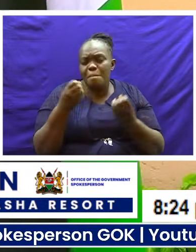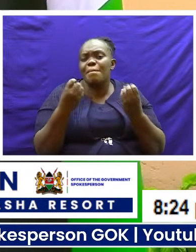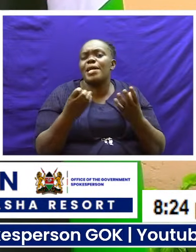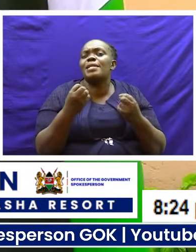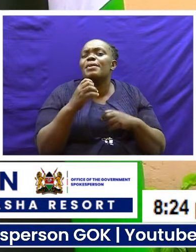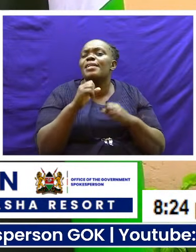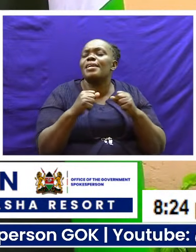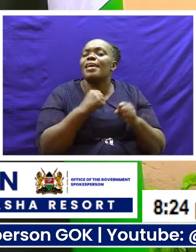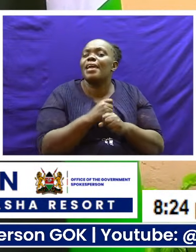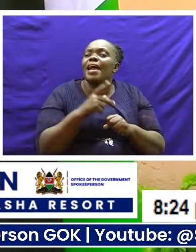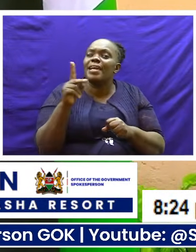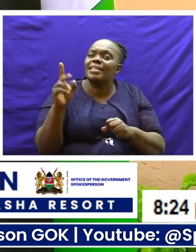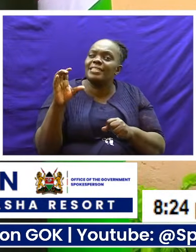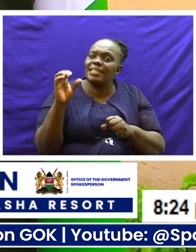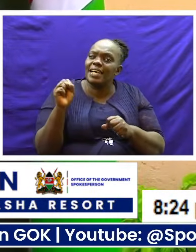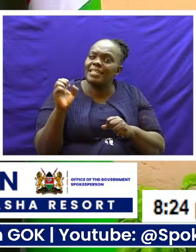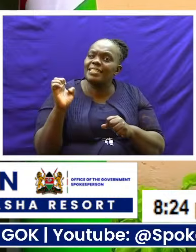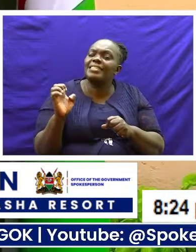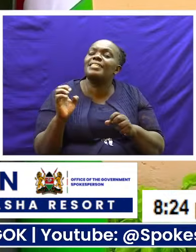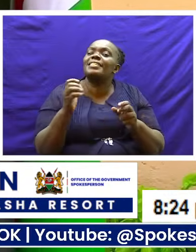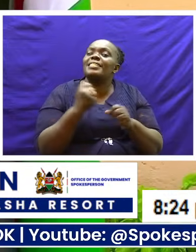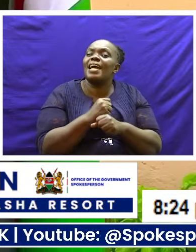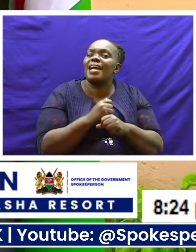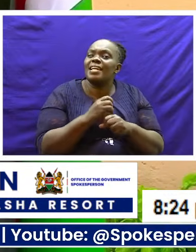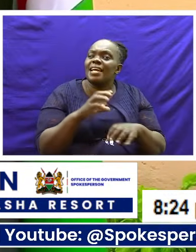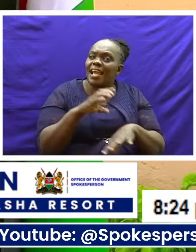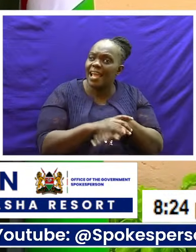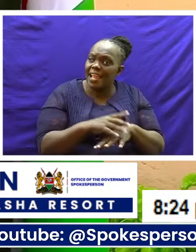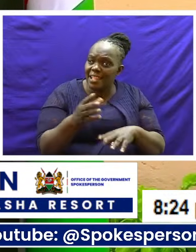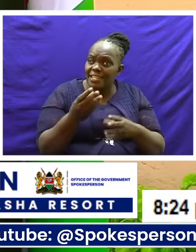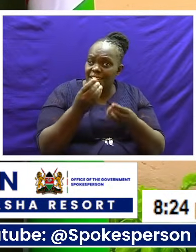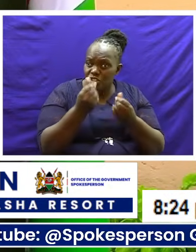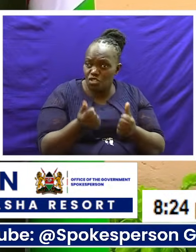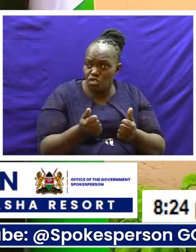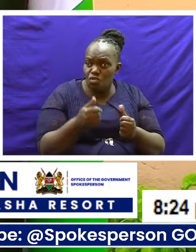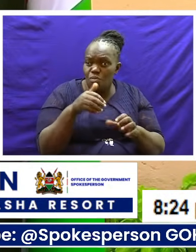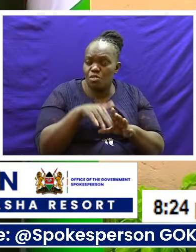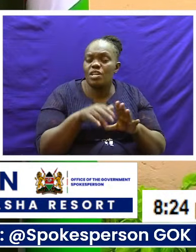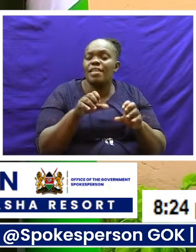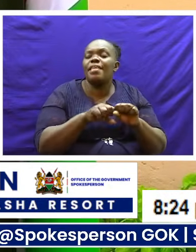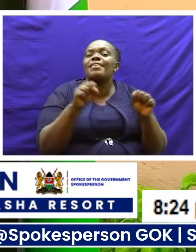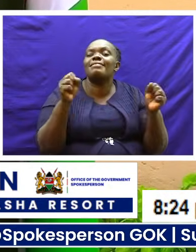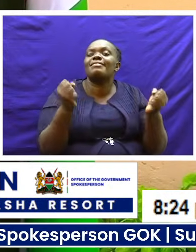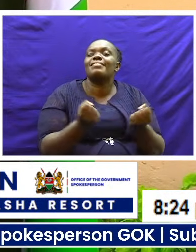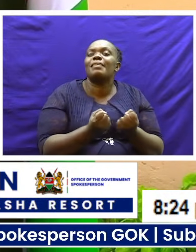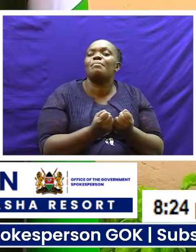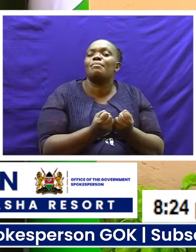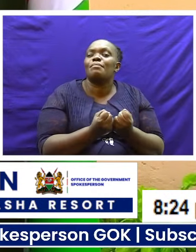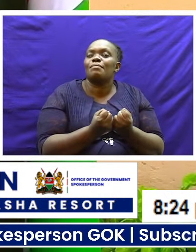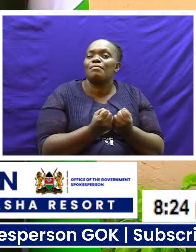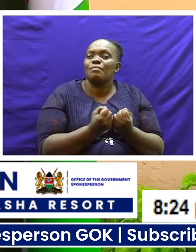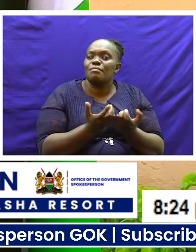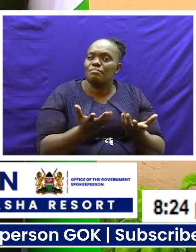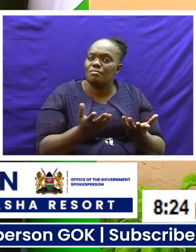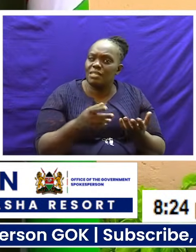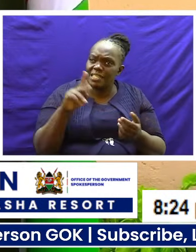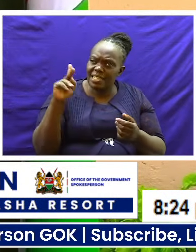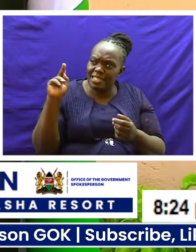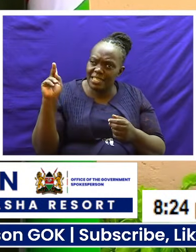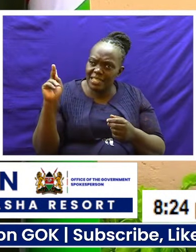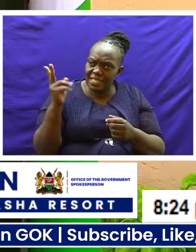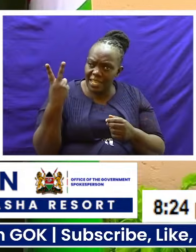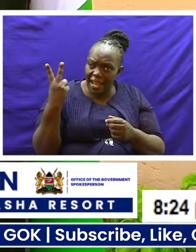that KCSE has been done. So we receive those results and we put them in the system. That's the second